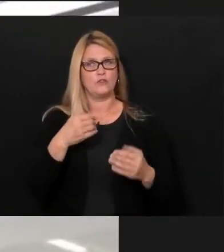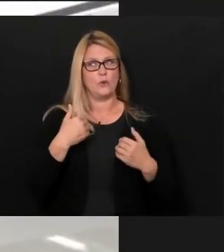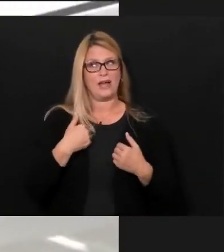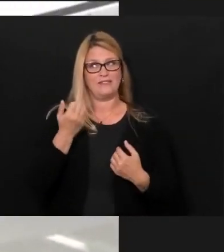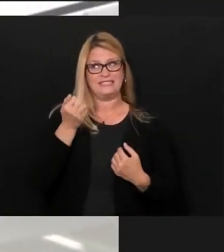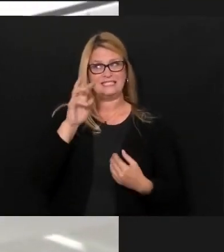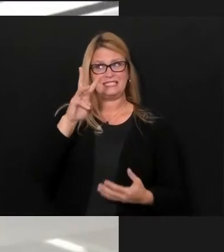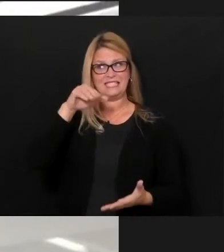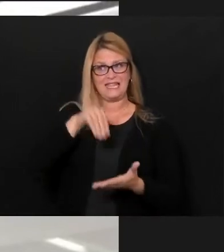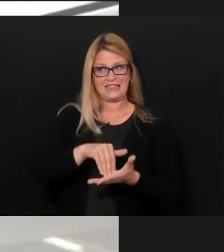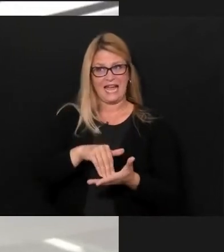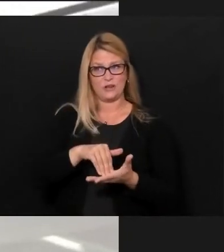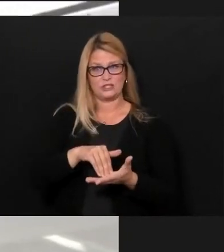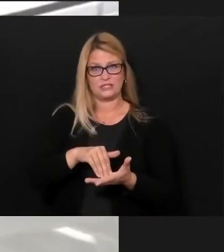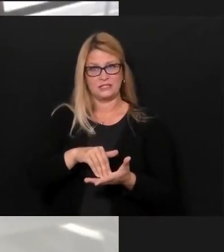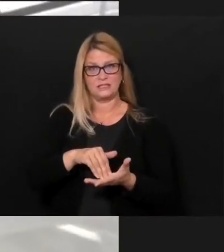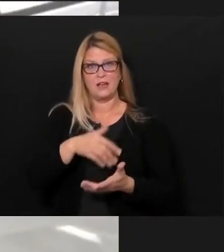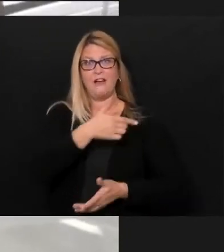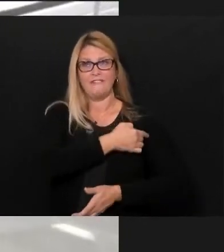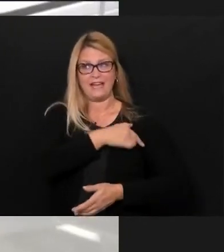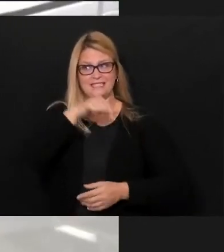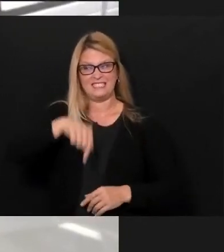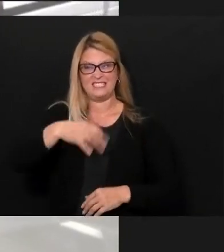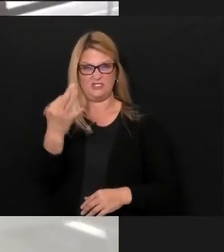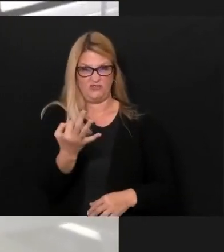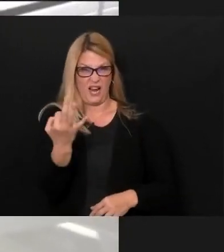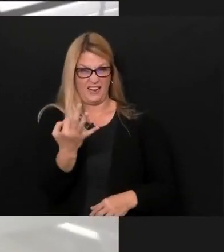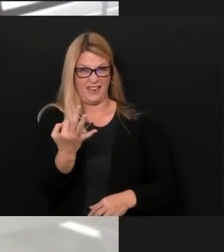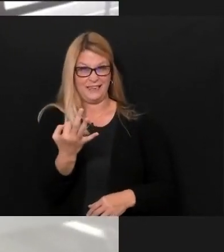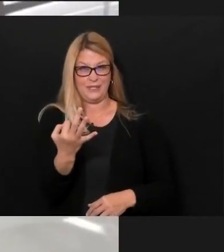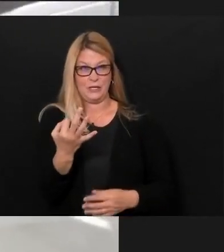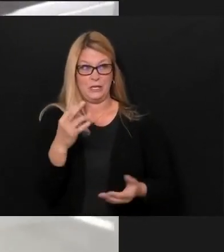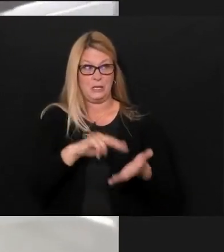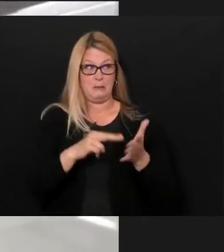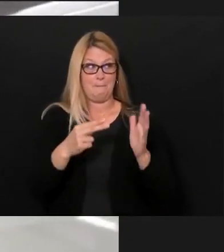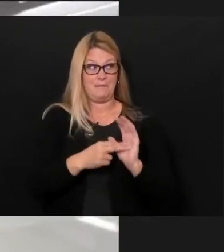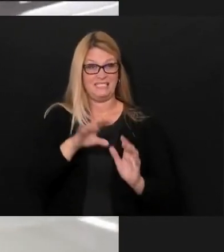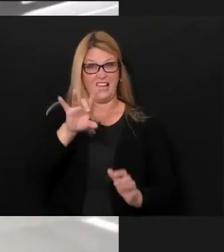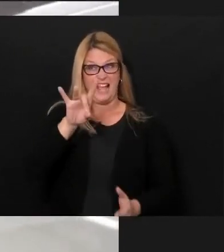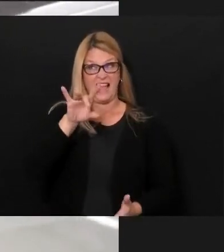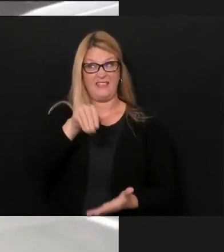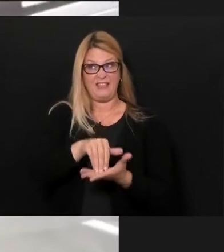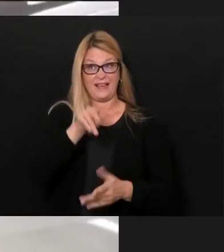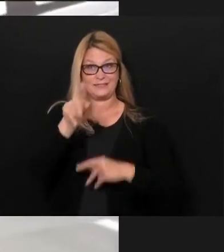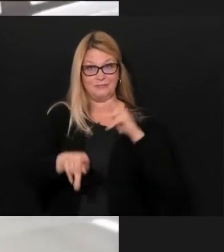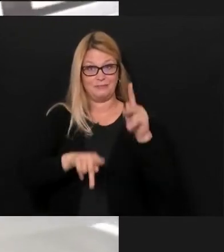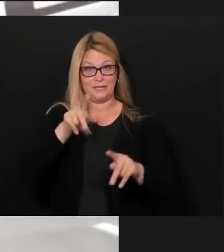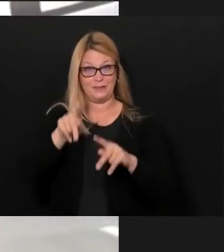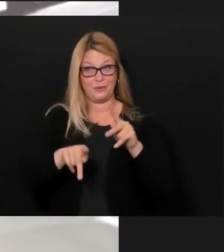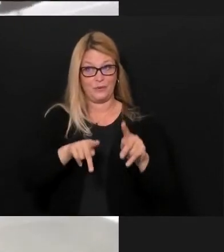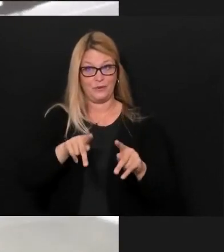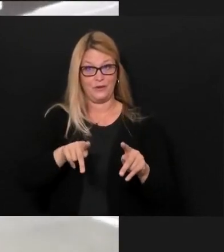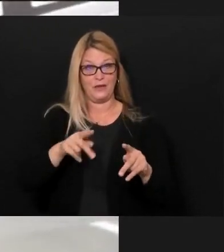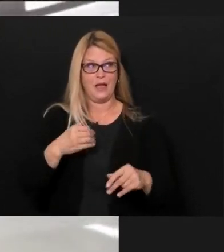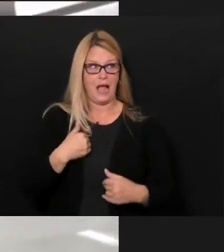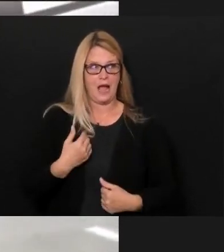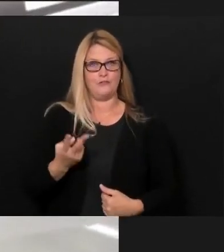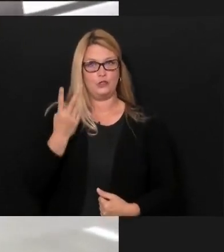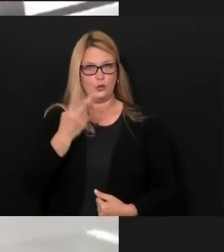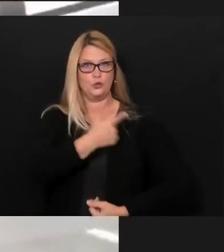16,000 vaccinations this coming Friday, that's enough for 8,000 people if that counts the 2 doses. How